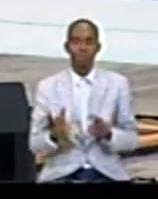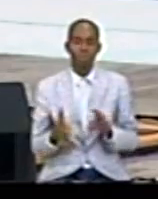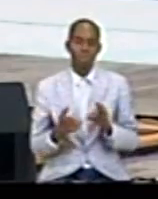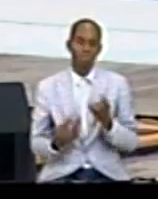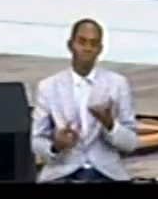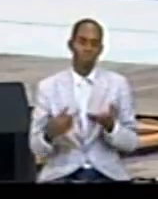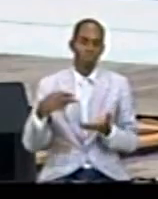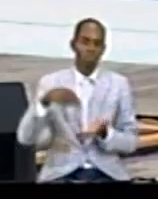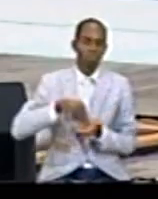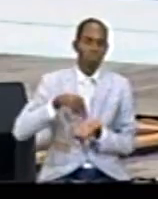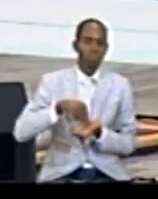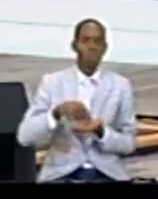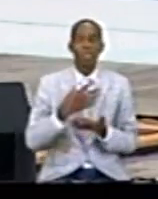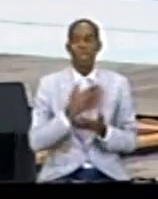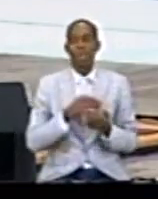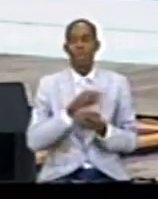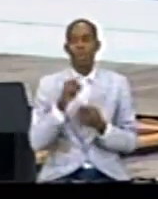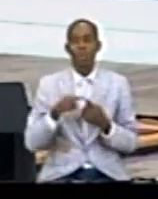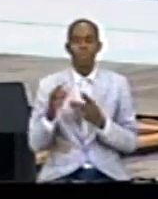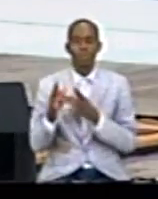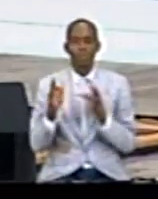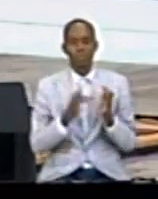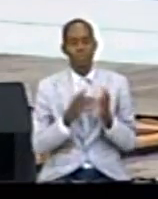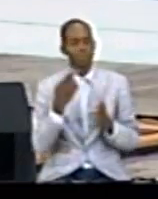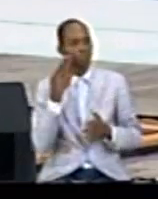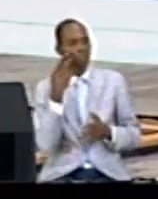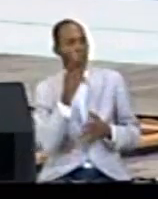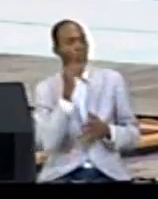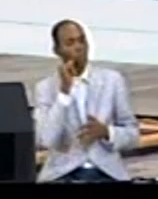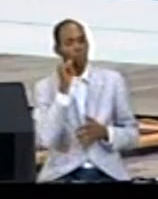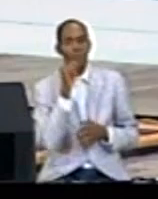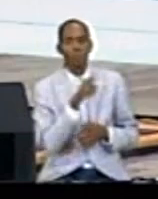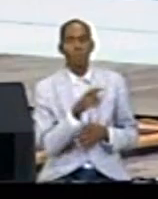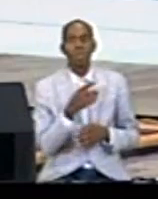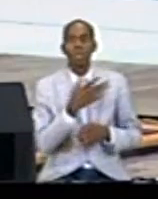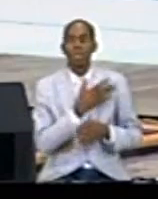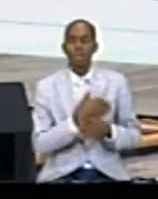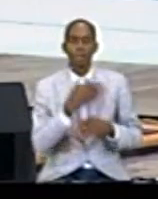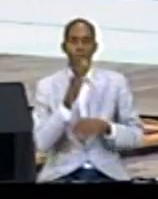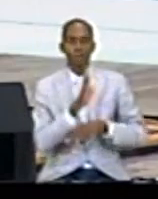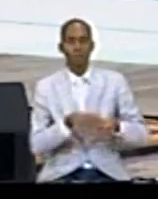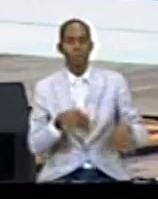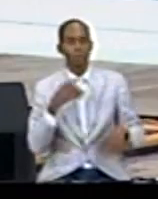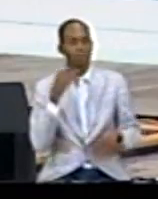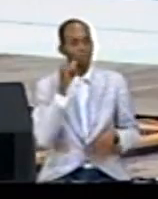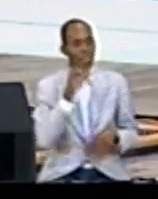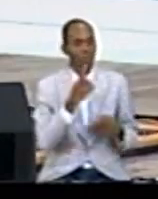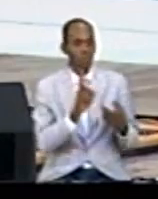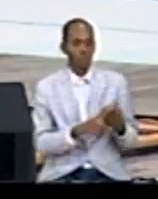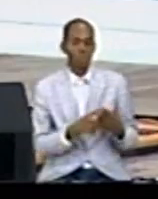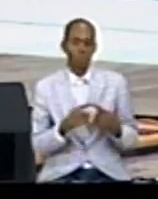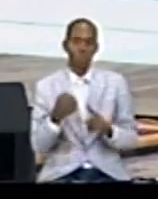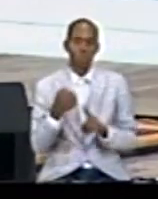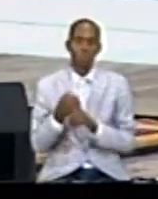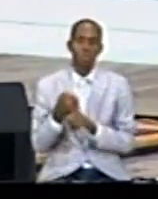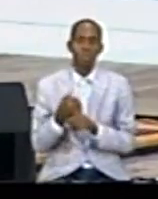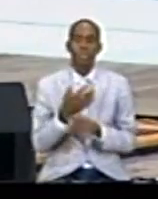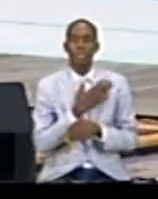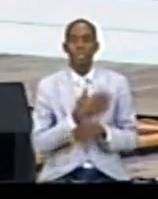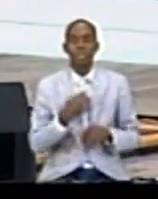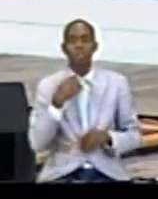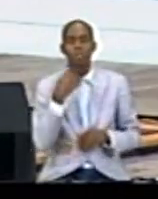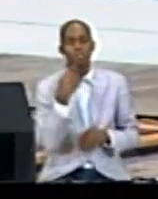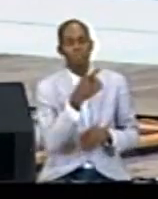herself. And when Jesus saw her, he called her to him and said